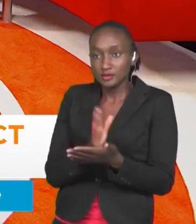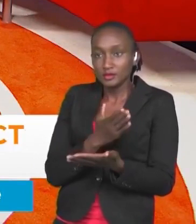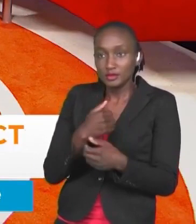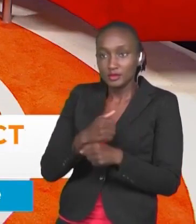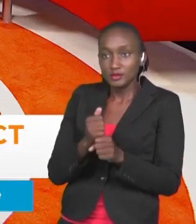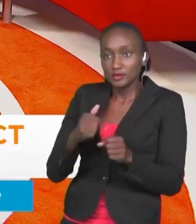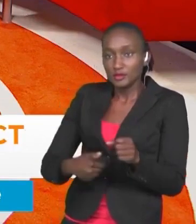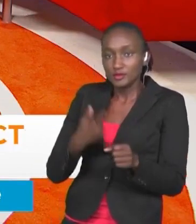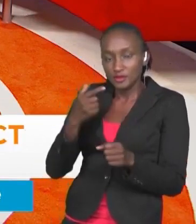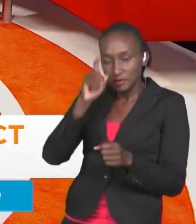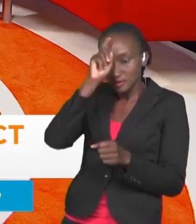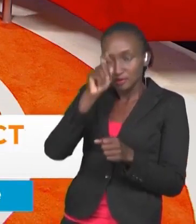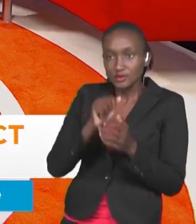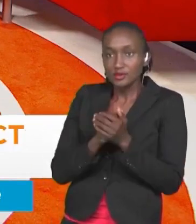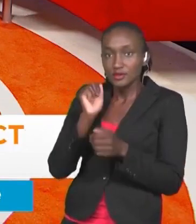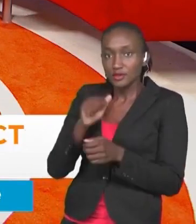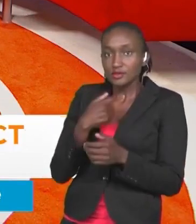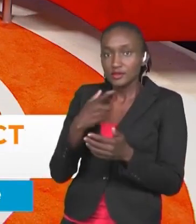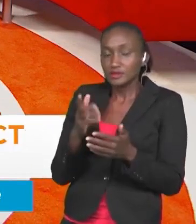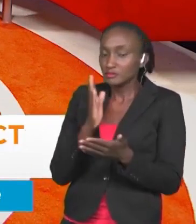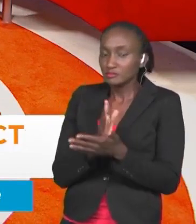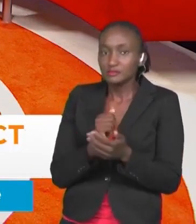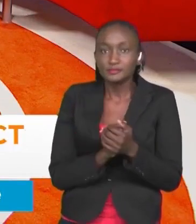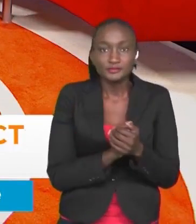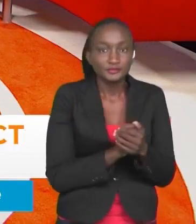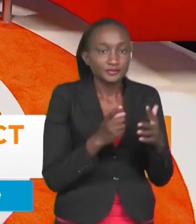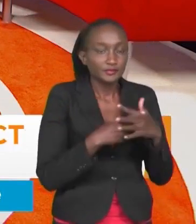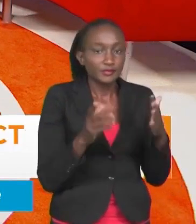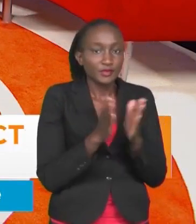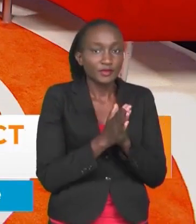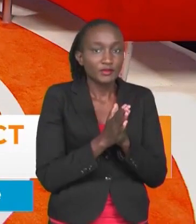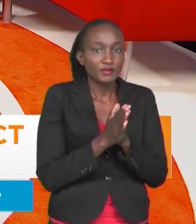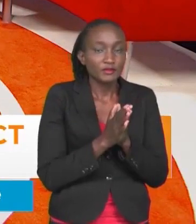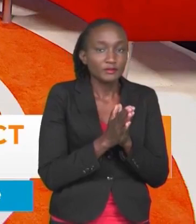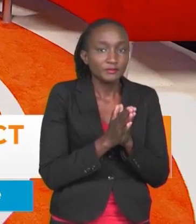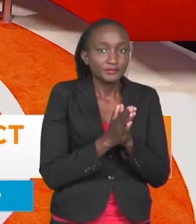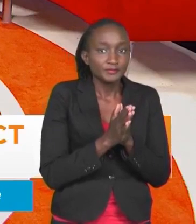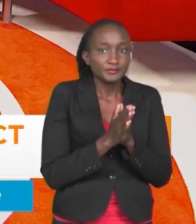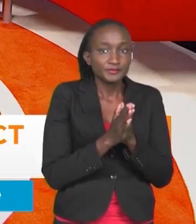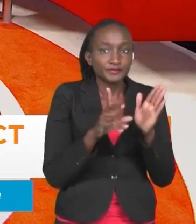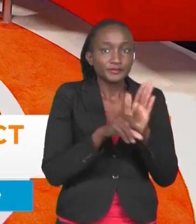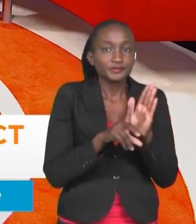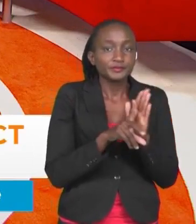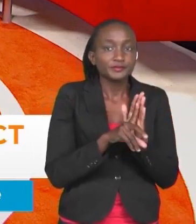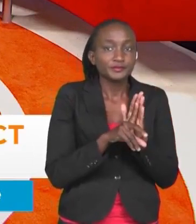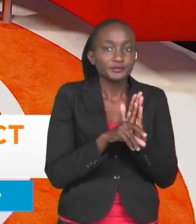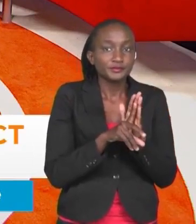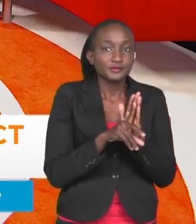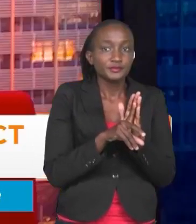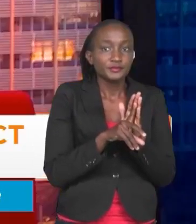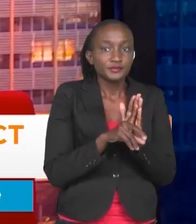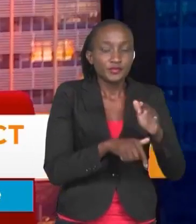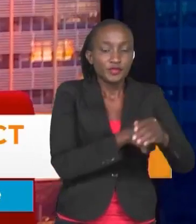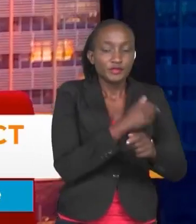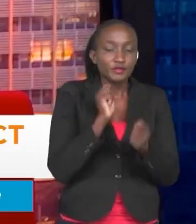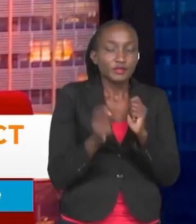feel it's wise? Yes, we say it as it is now. Okay, to begin with, the law, as Justice, the Chief Justice